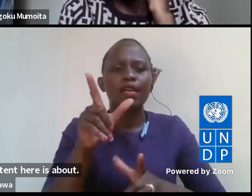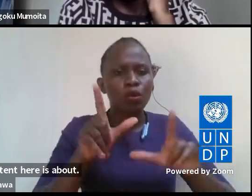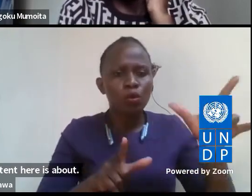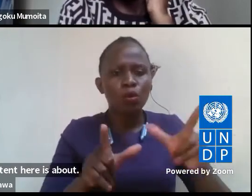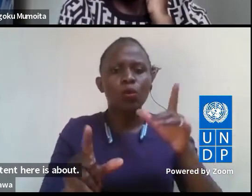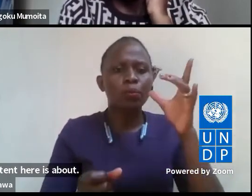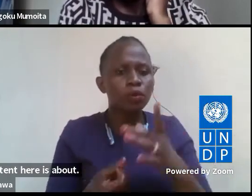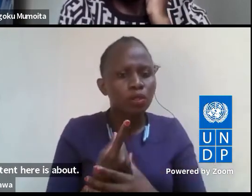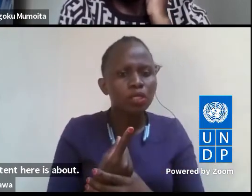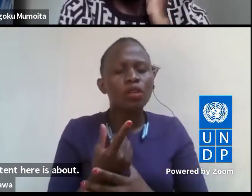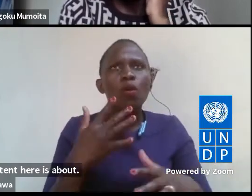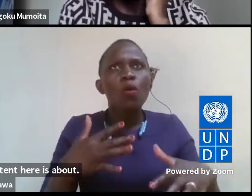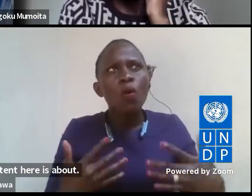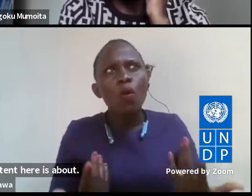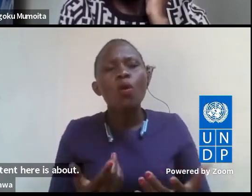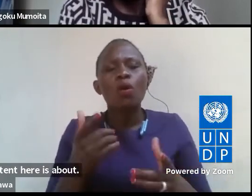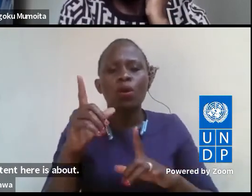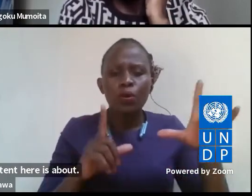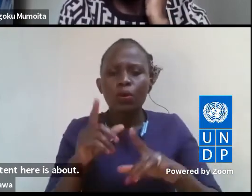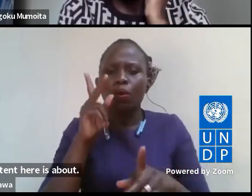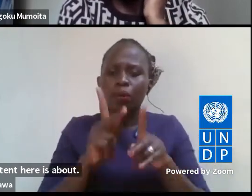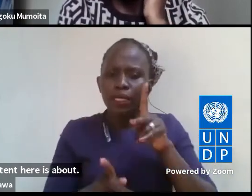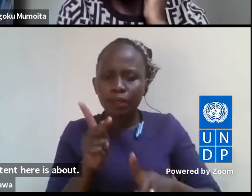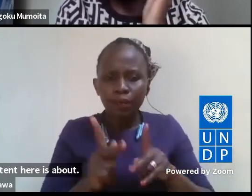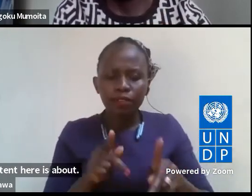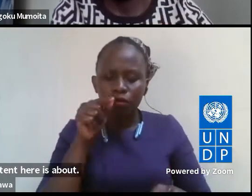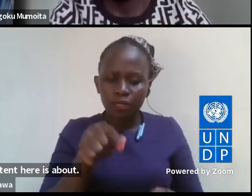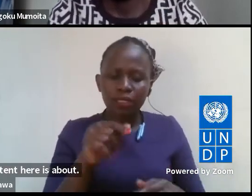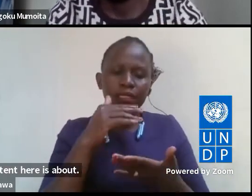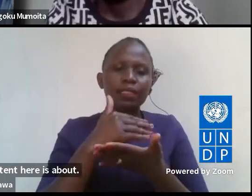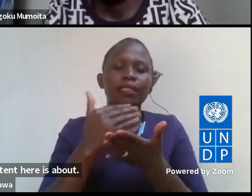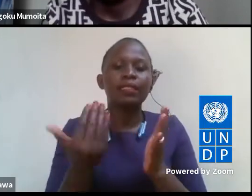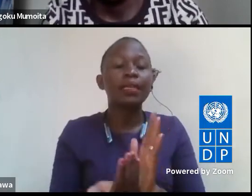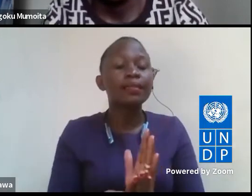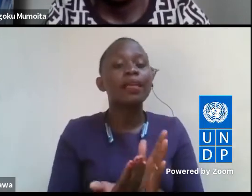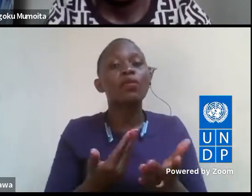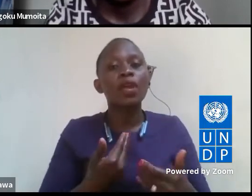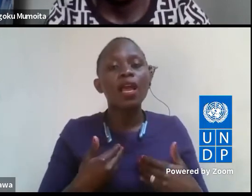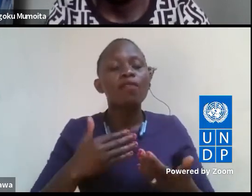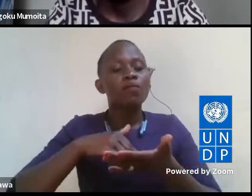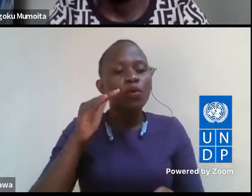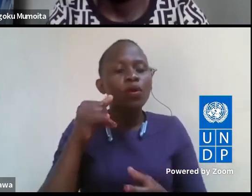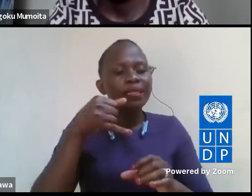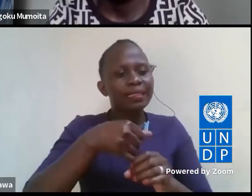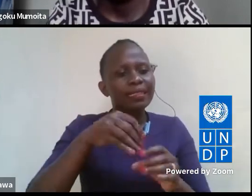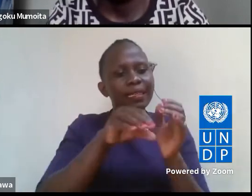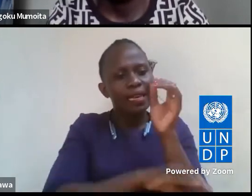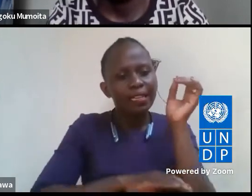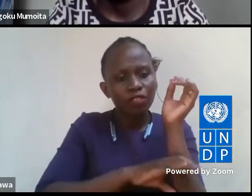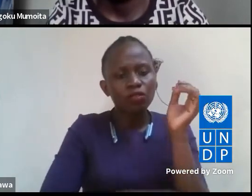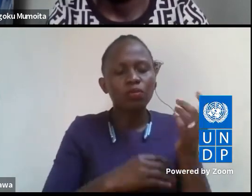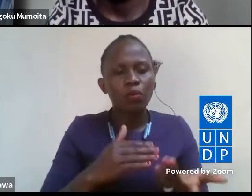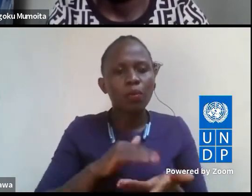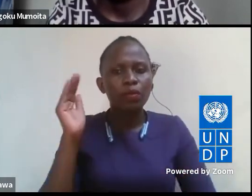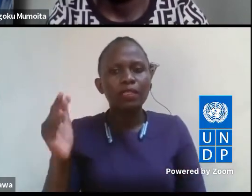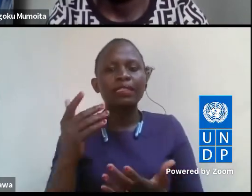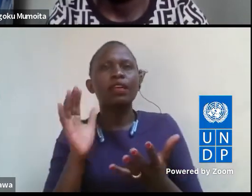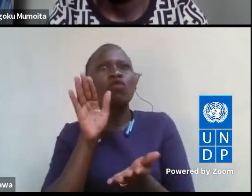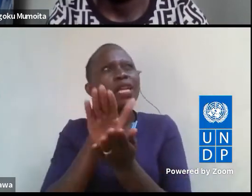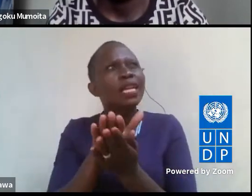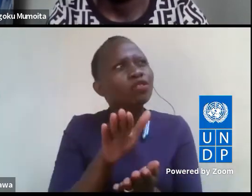opportunities or local participation in this sector, to make sure that we have more in-country value, more in-country retention, and this can be